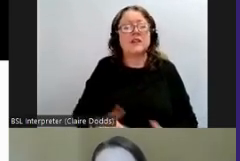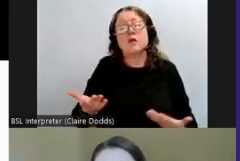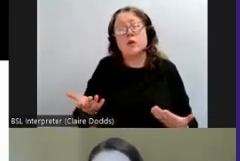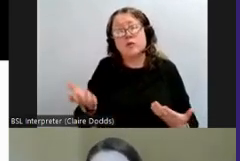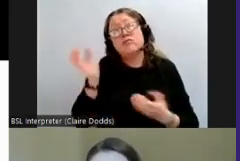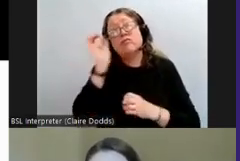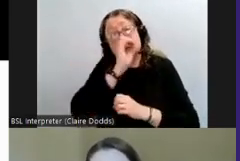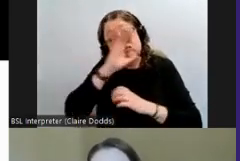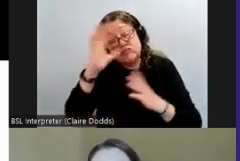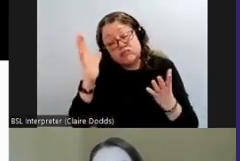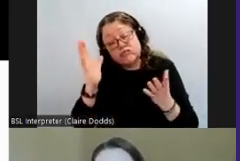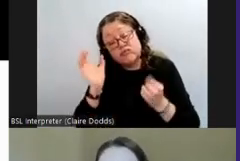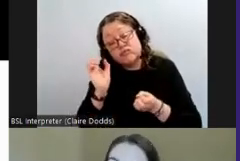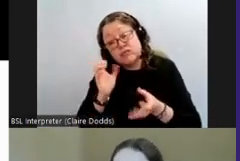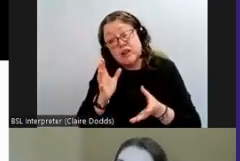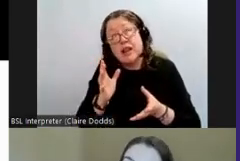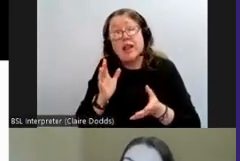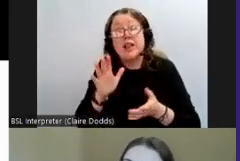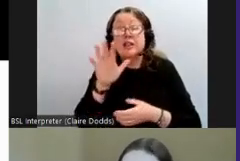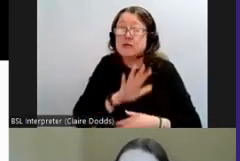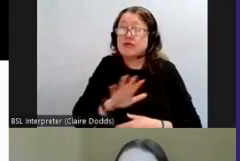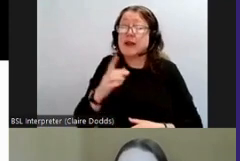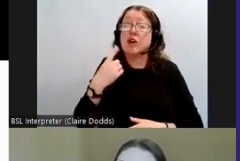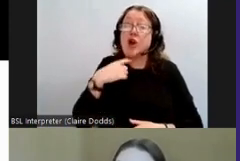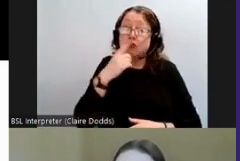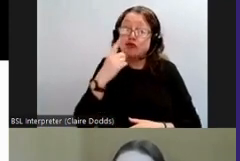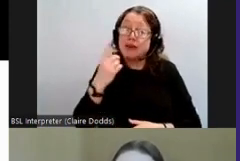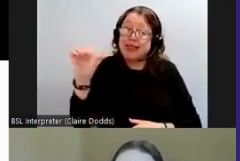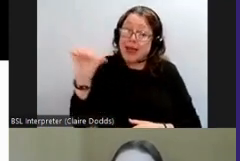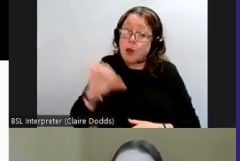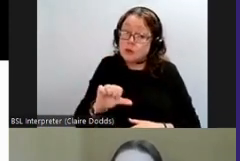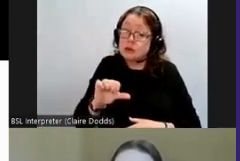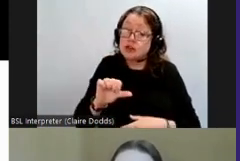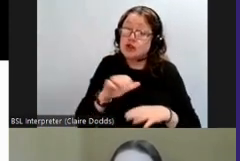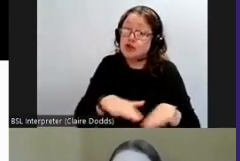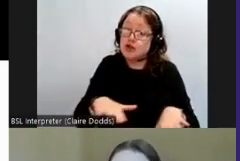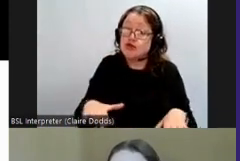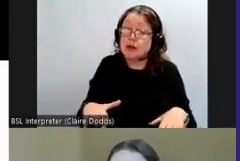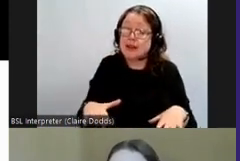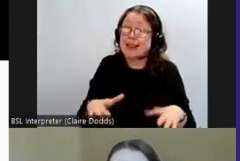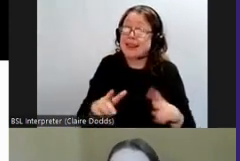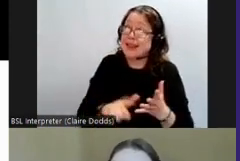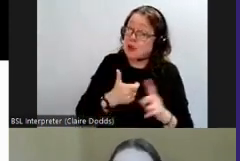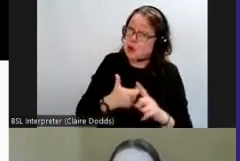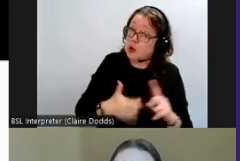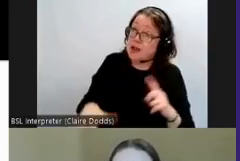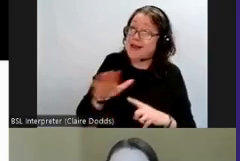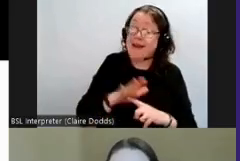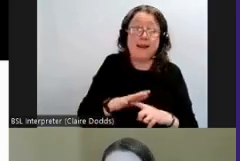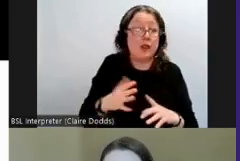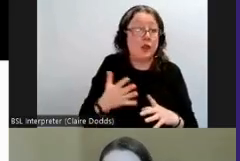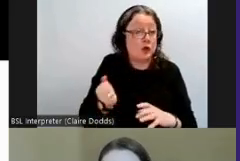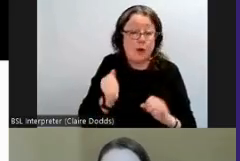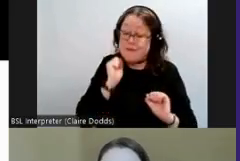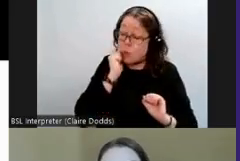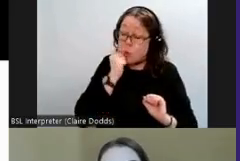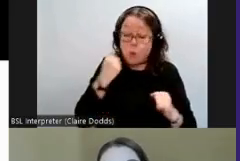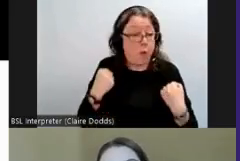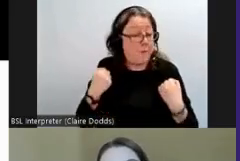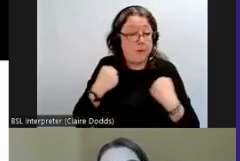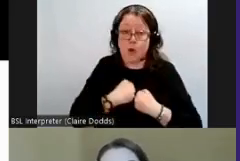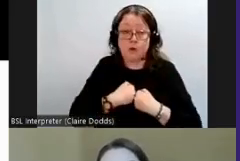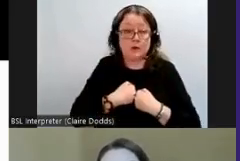UK who don't have a warm winter coat to be able to wear to school or go out to kind of heritage or arts and cultural